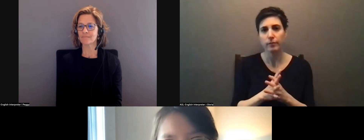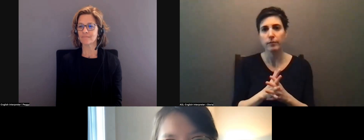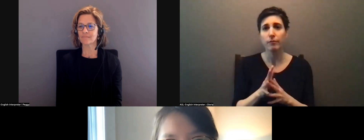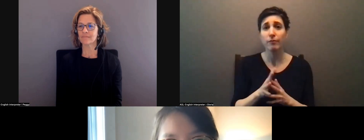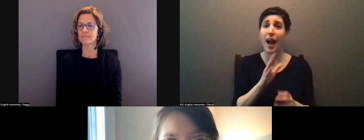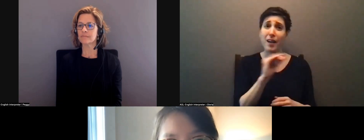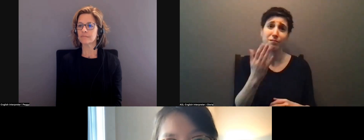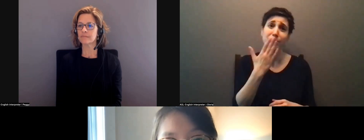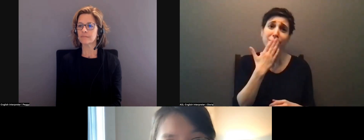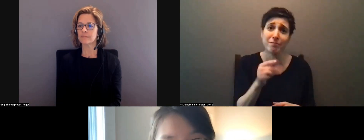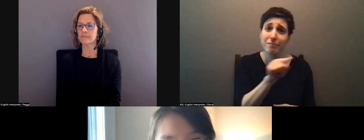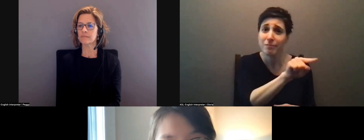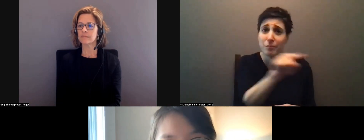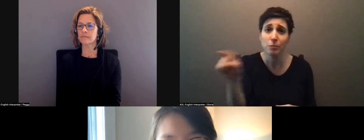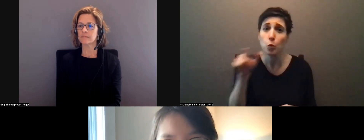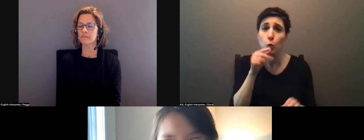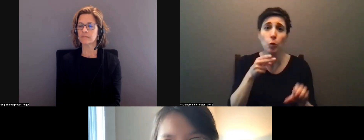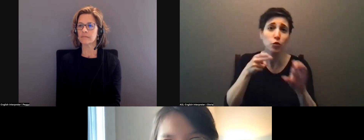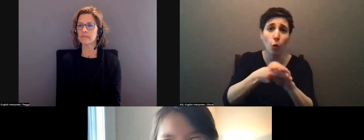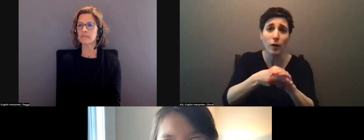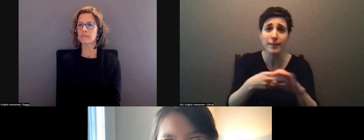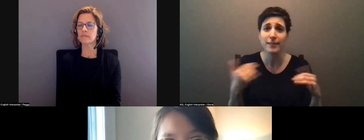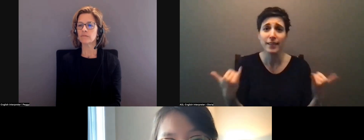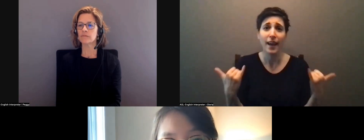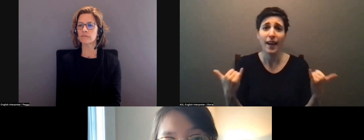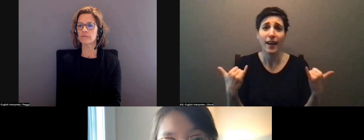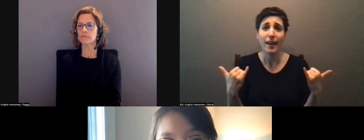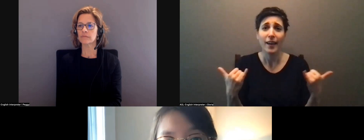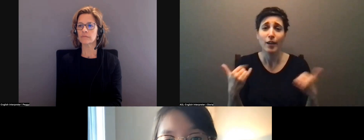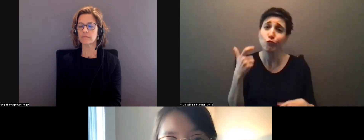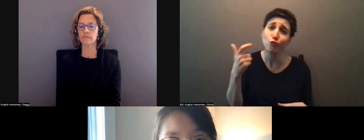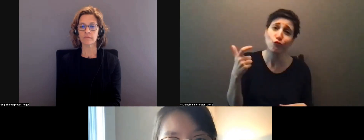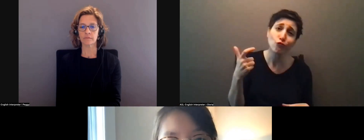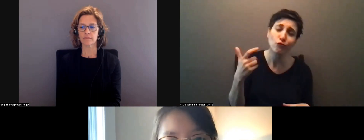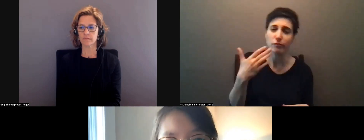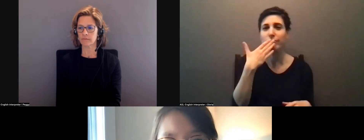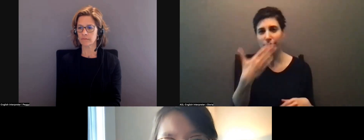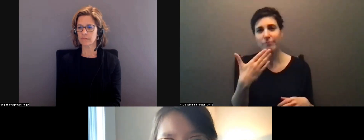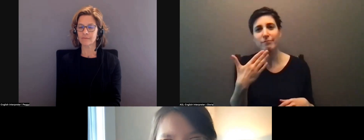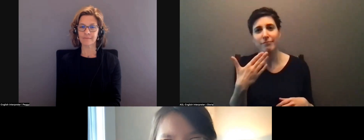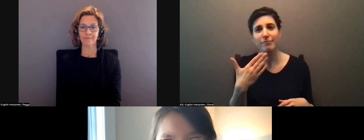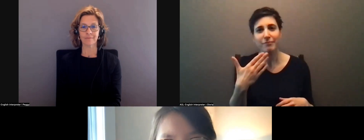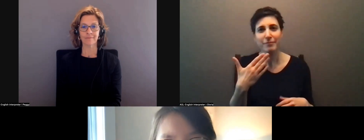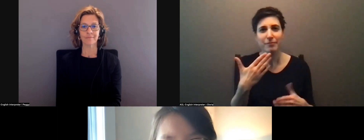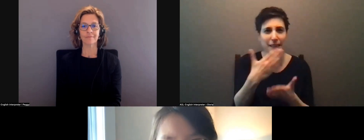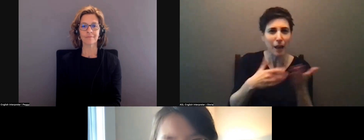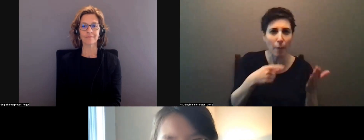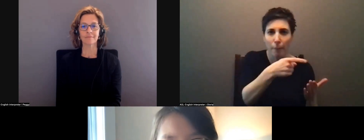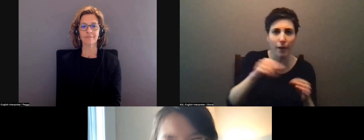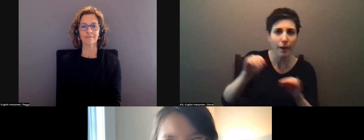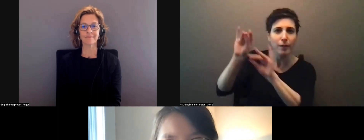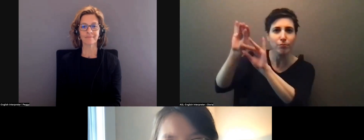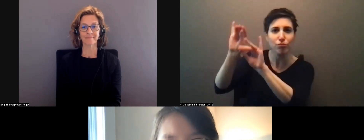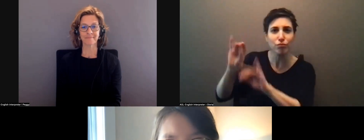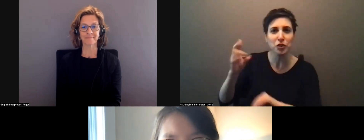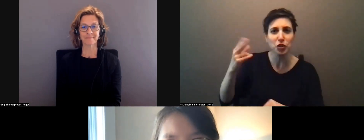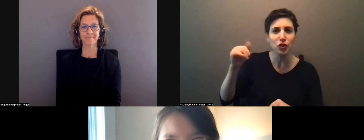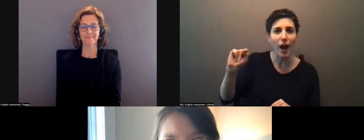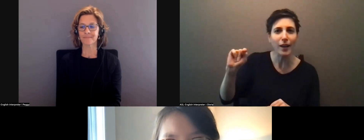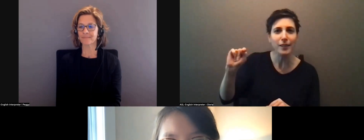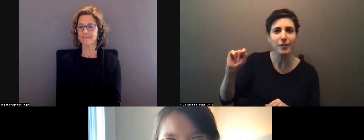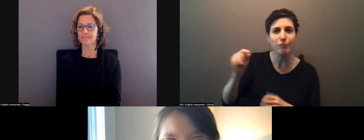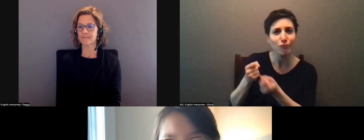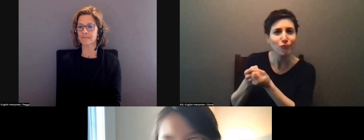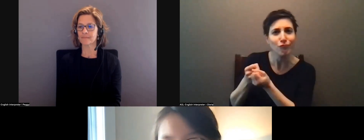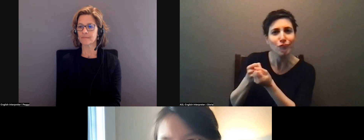to everyone who's present and in the audience who's been participating and nurturing this discussion too. It's really, really great to have you